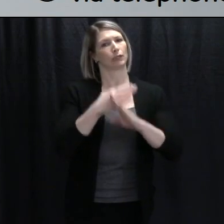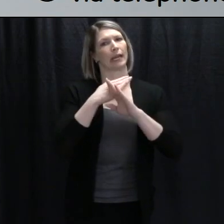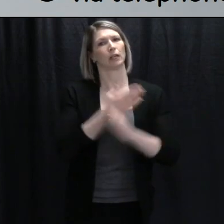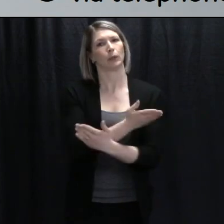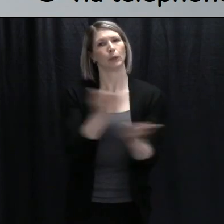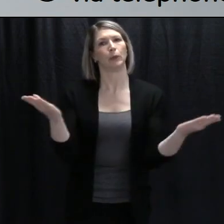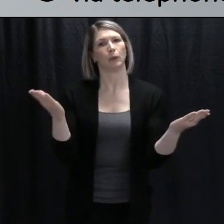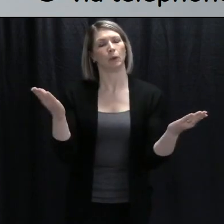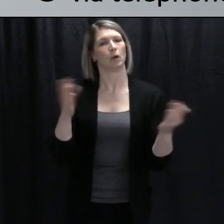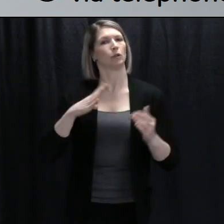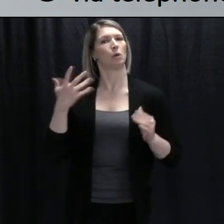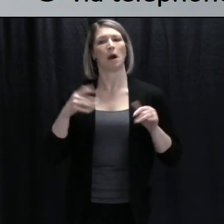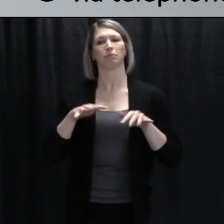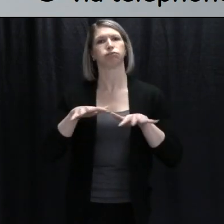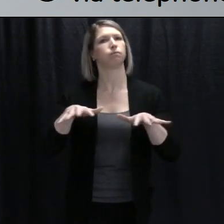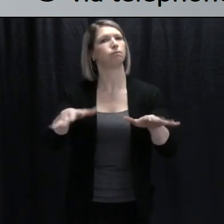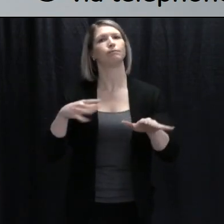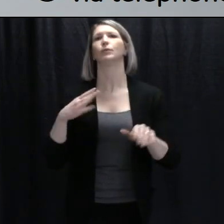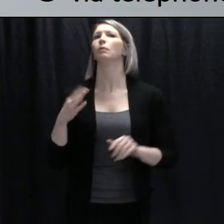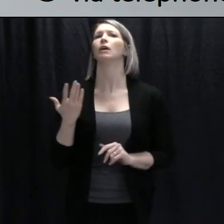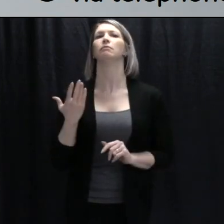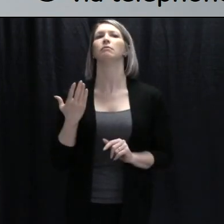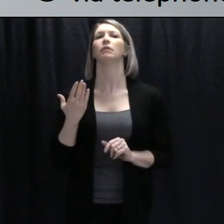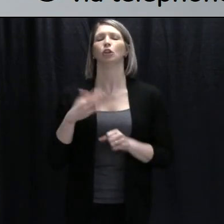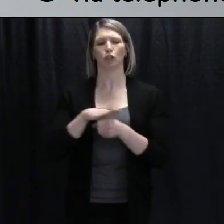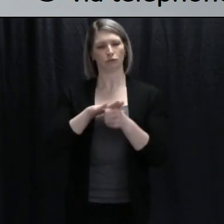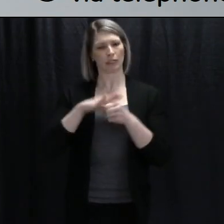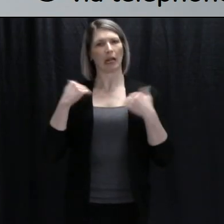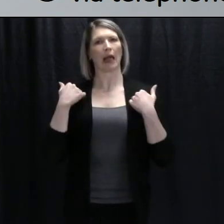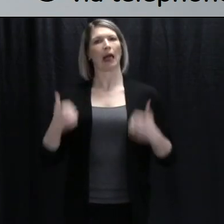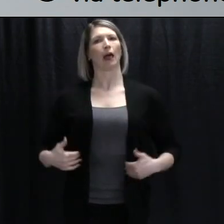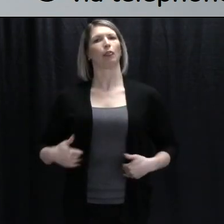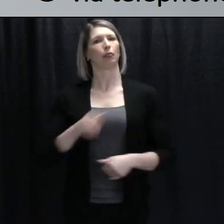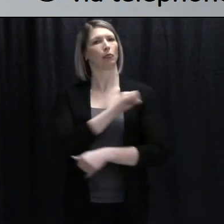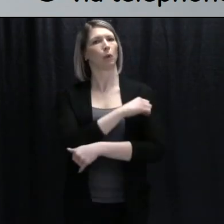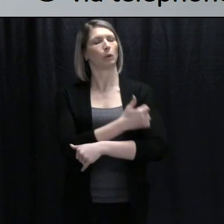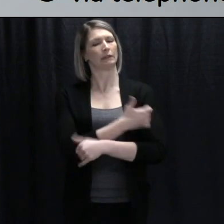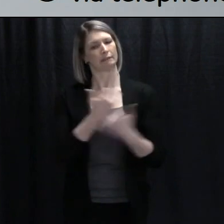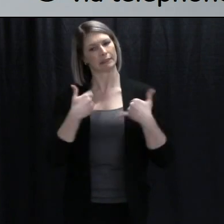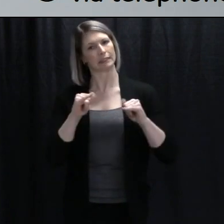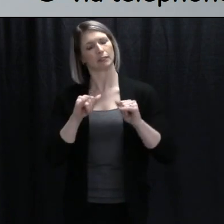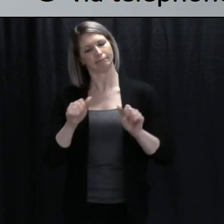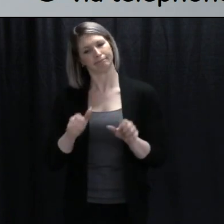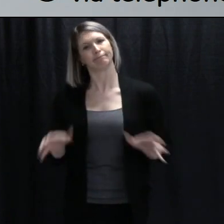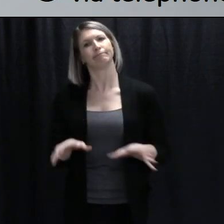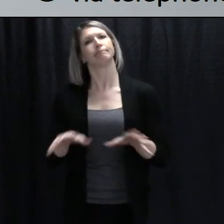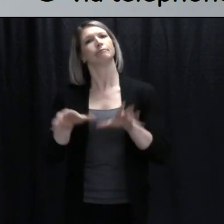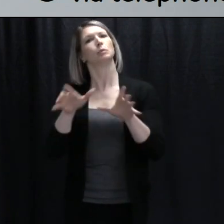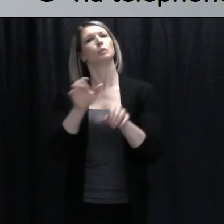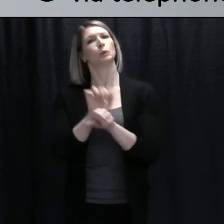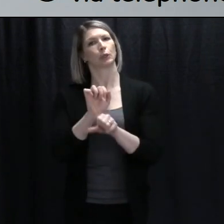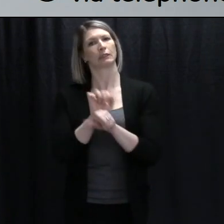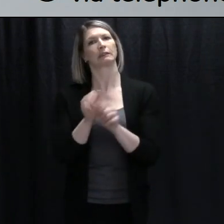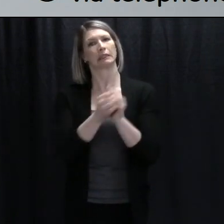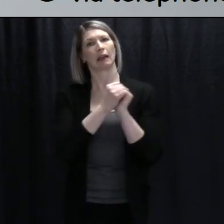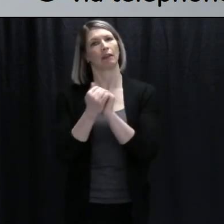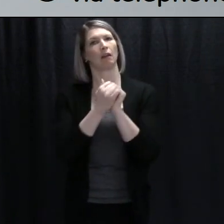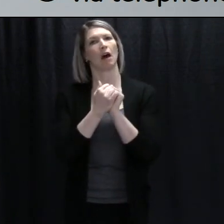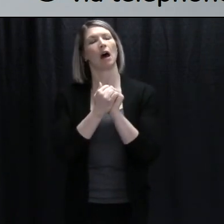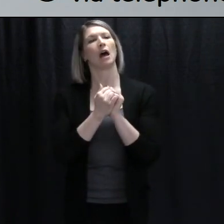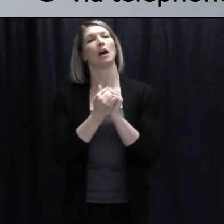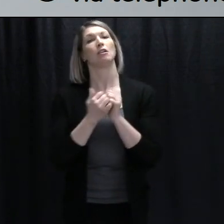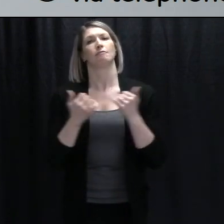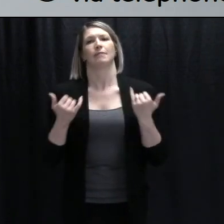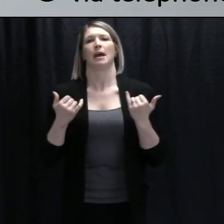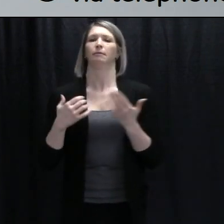our community. Our regional health authorities are there and ready to respond. I'd like to take this opportunity to thank everyone